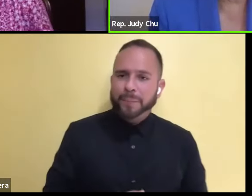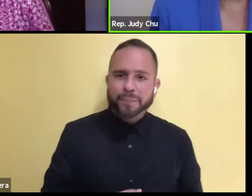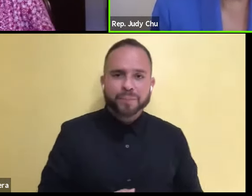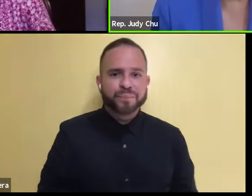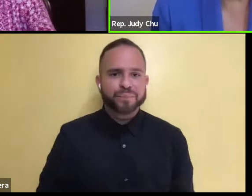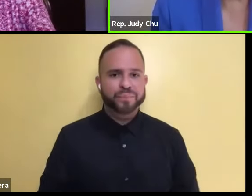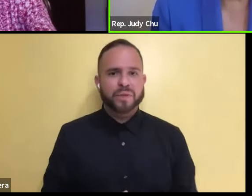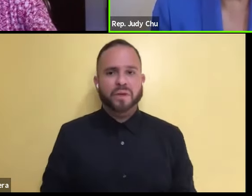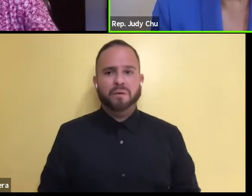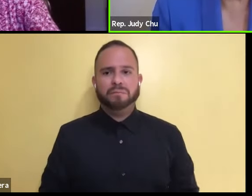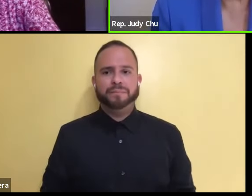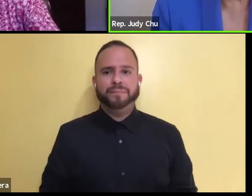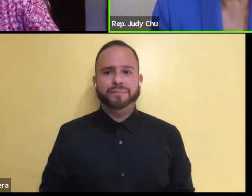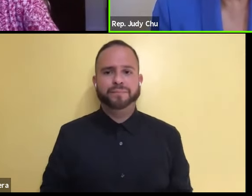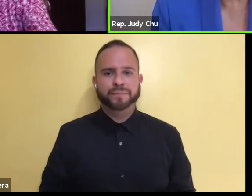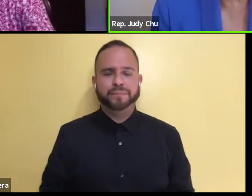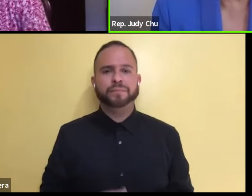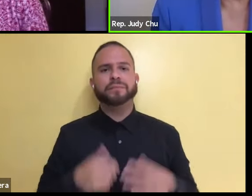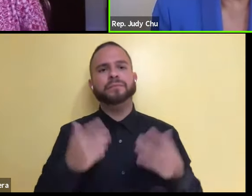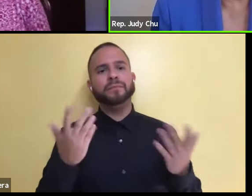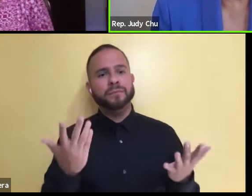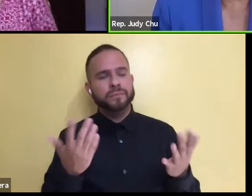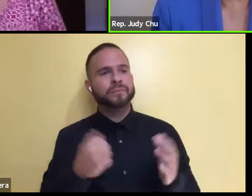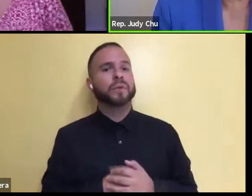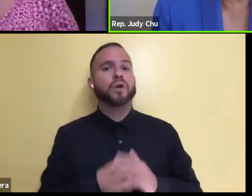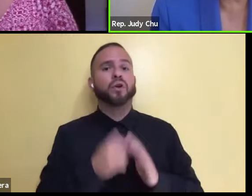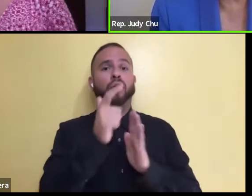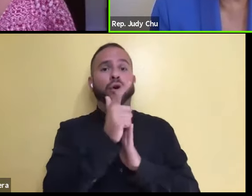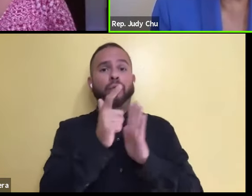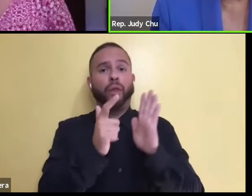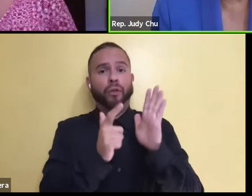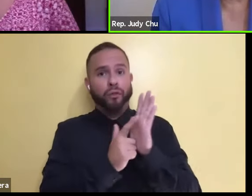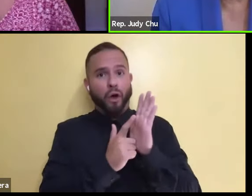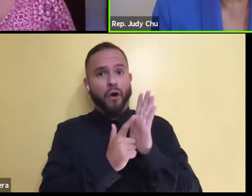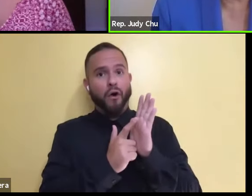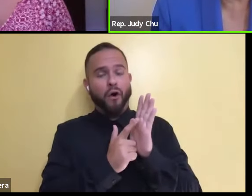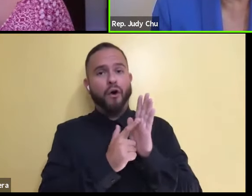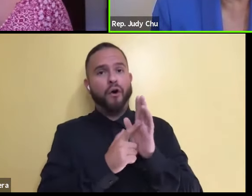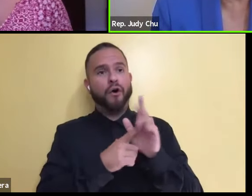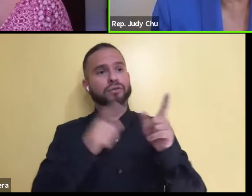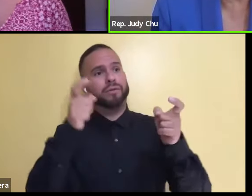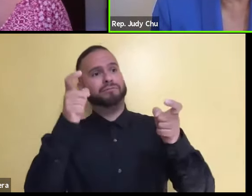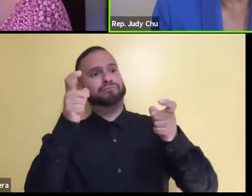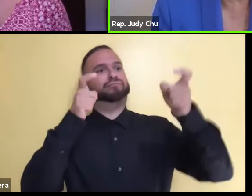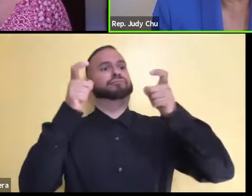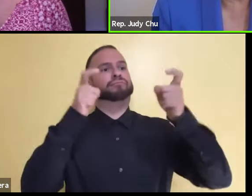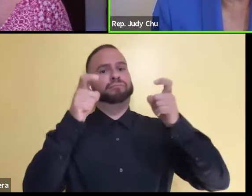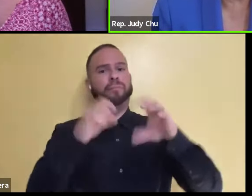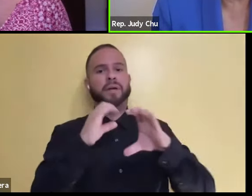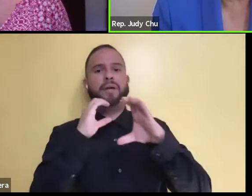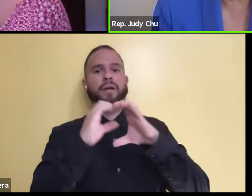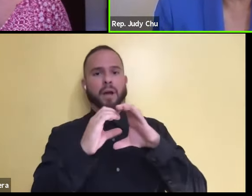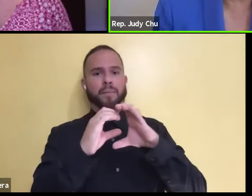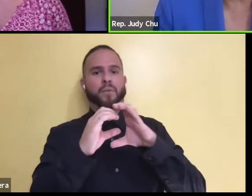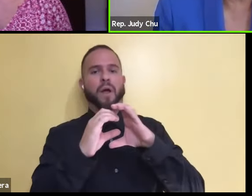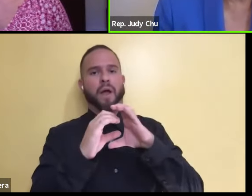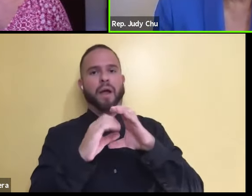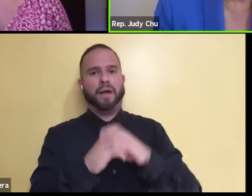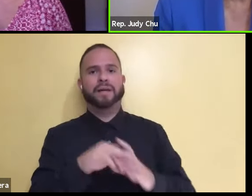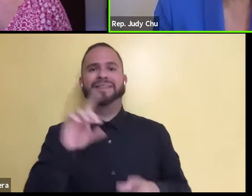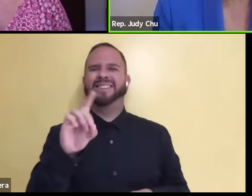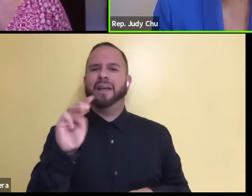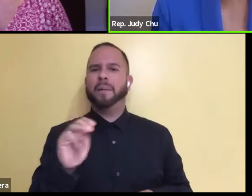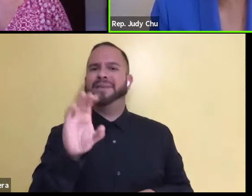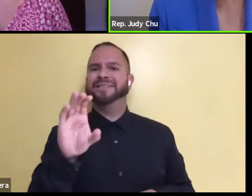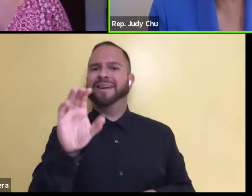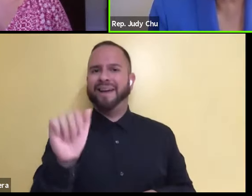So the law that governs copyright, the Digital Millennium Copyright Act, DMCA,